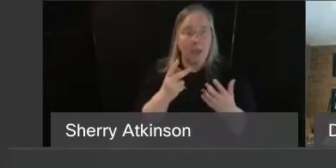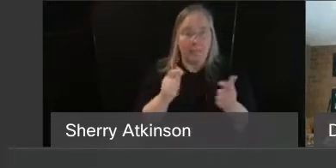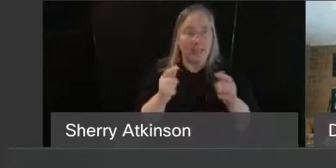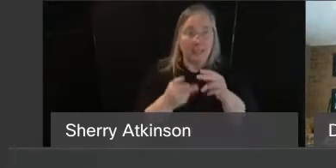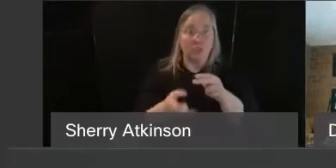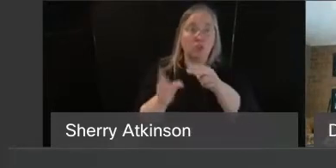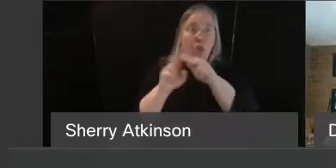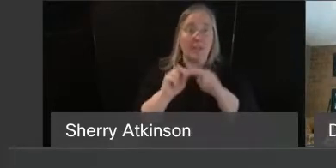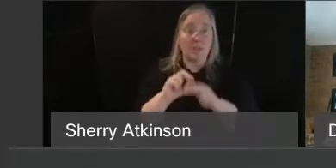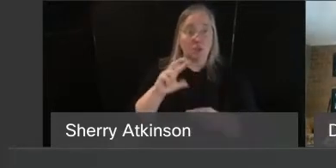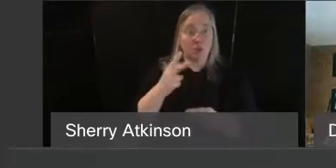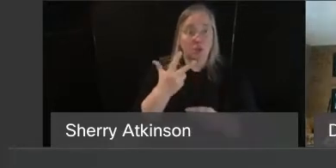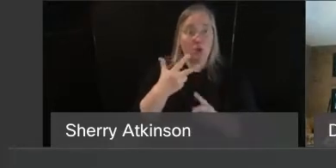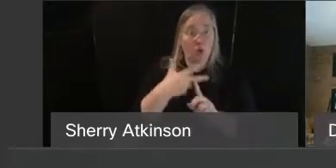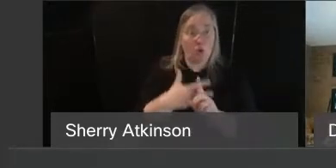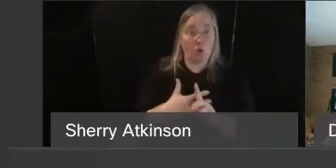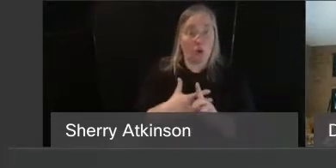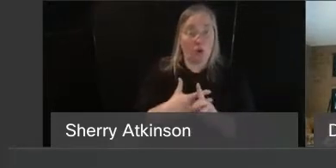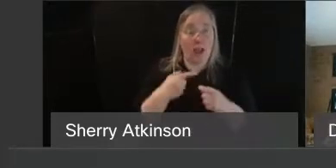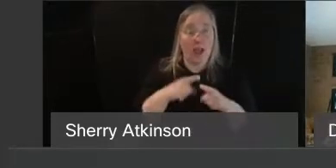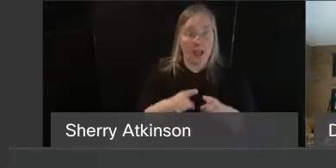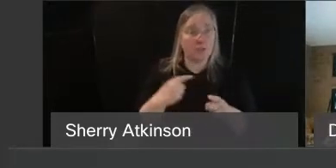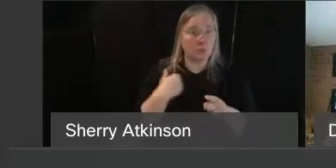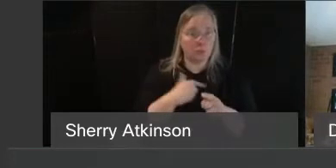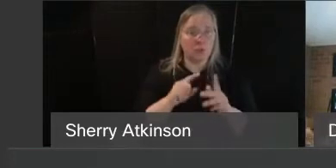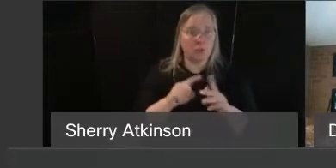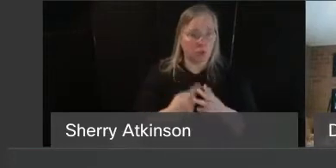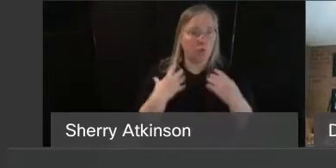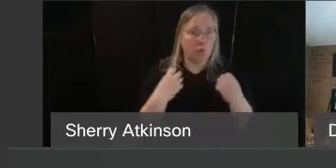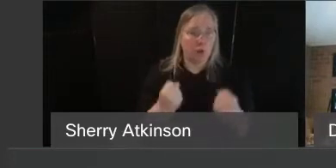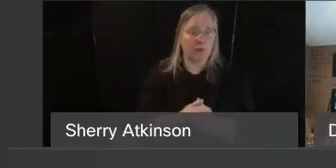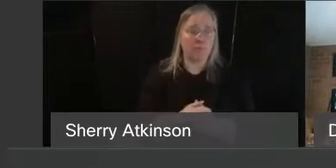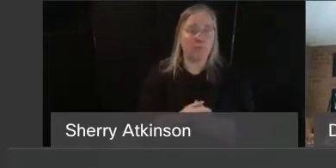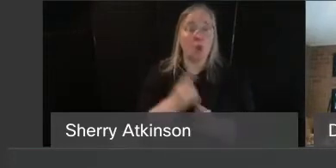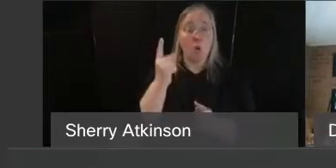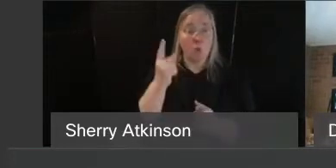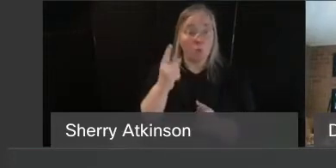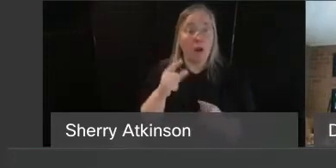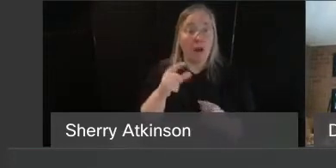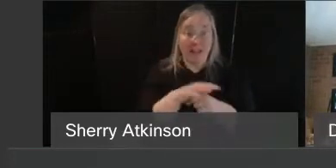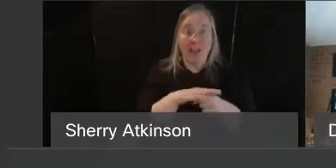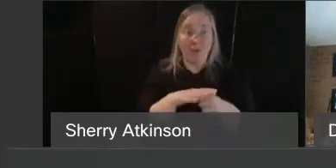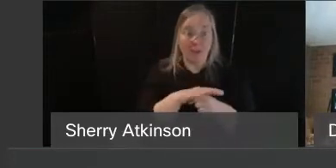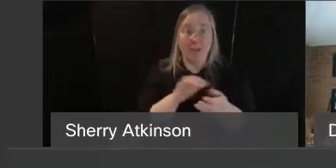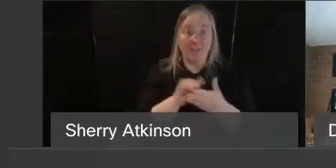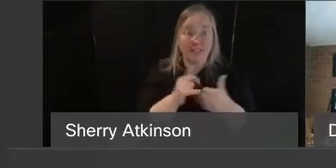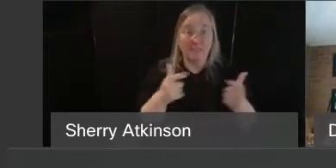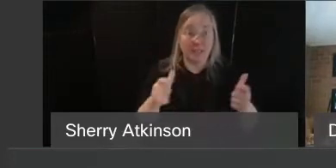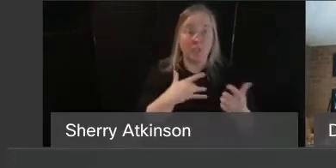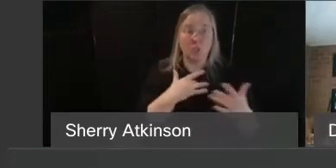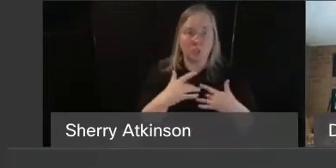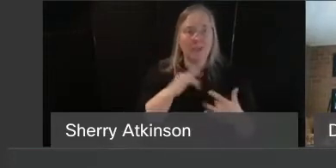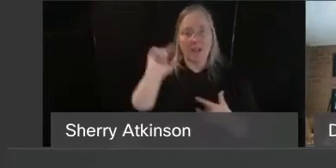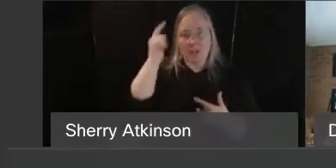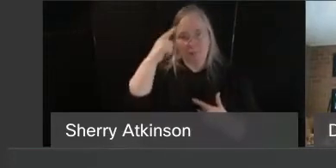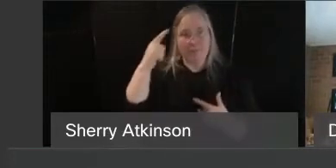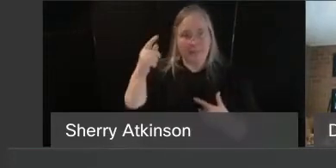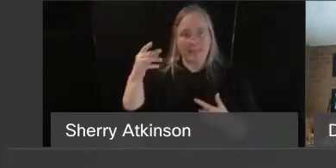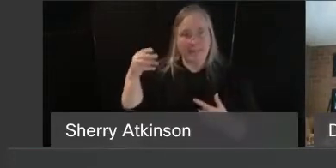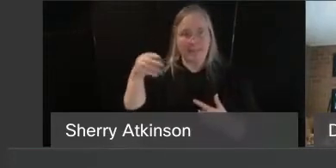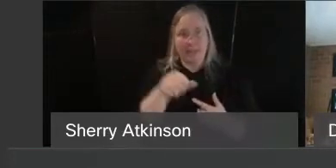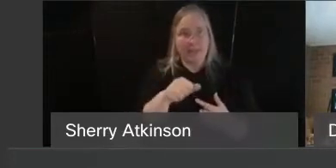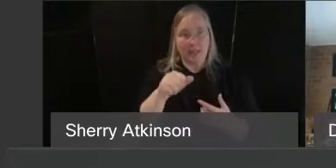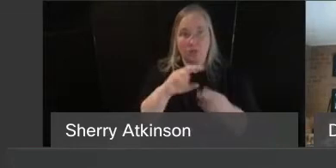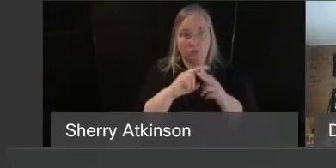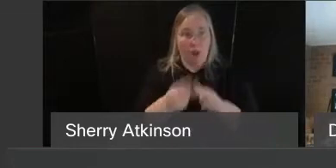basically the economy began to recover. One area that is a bit of a concern, we saw a government spending drop, and